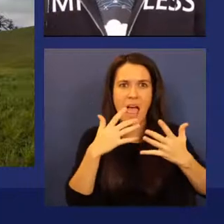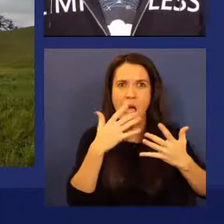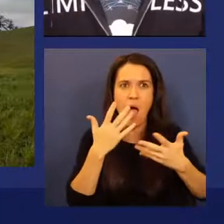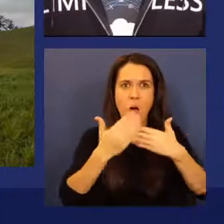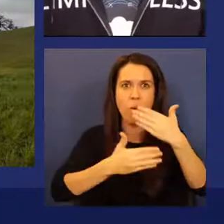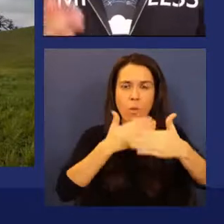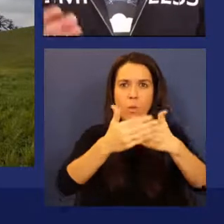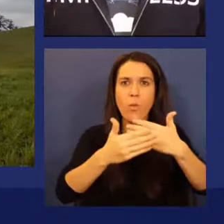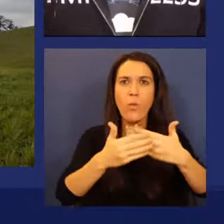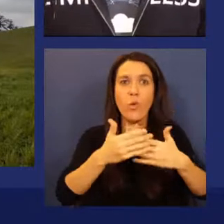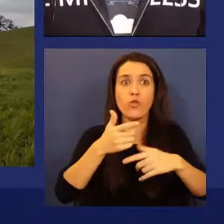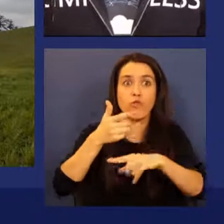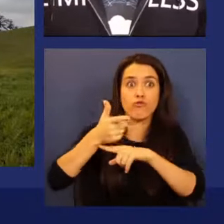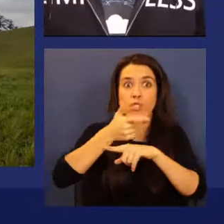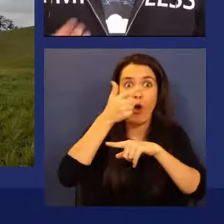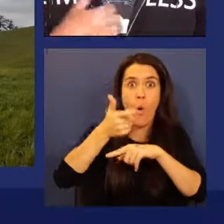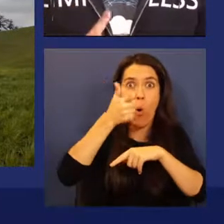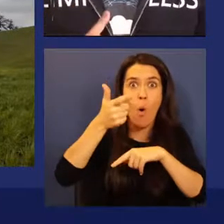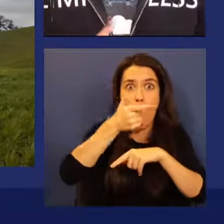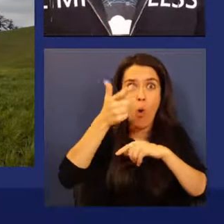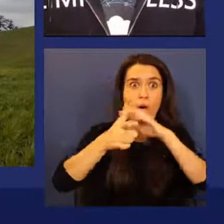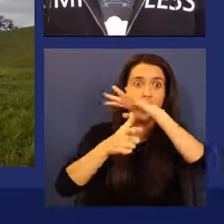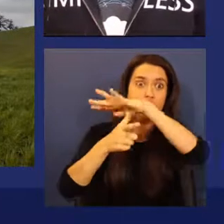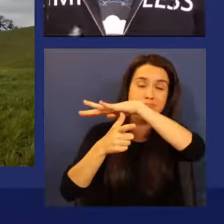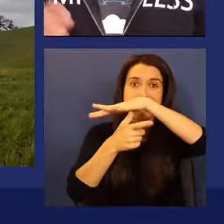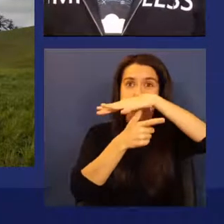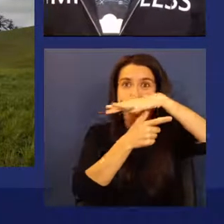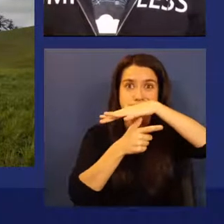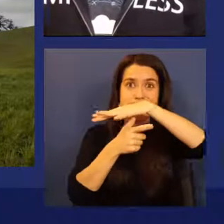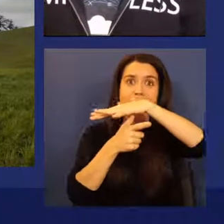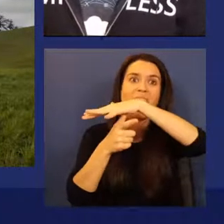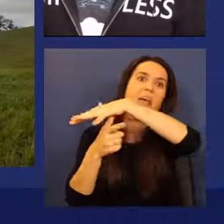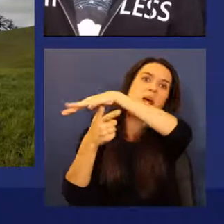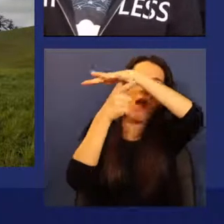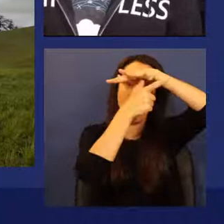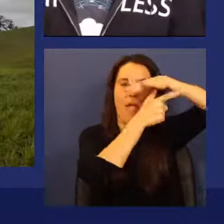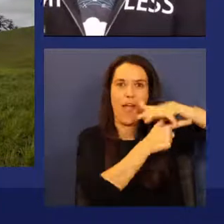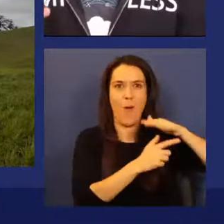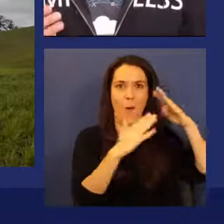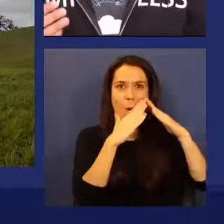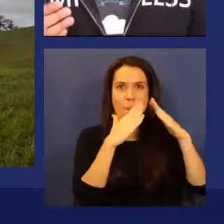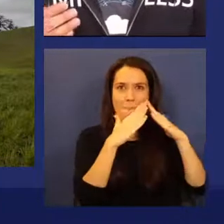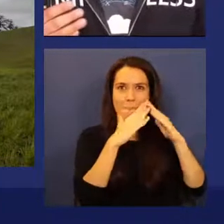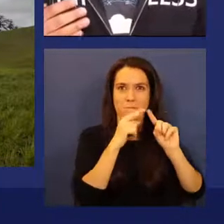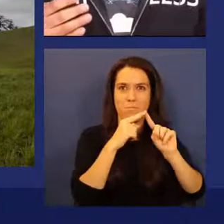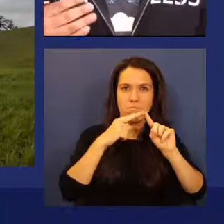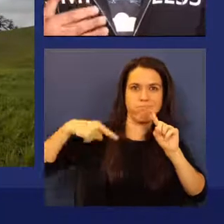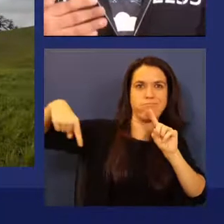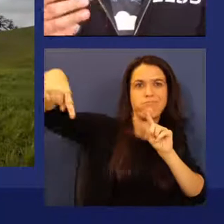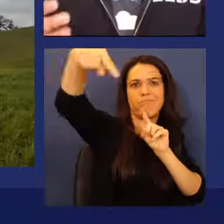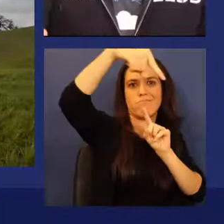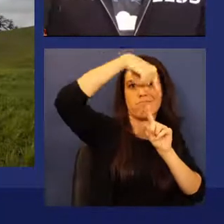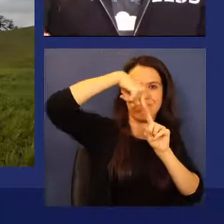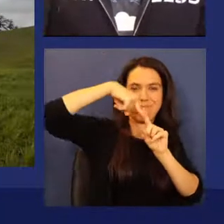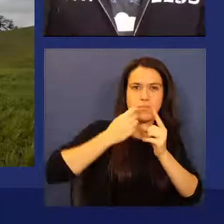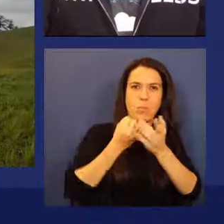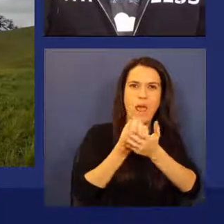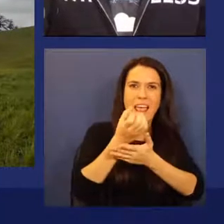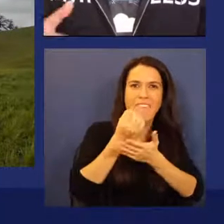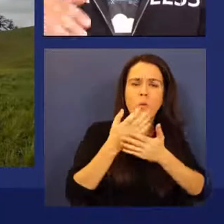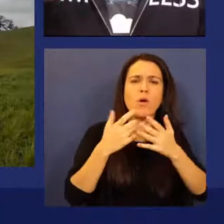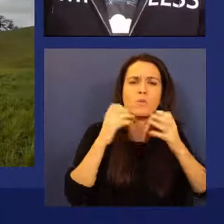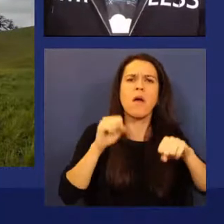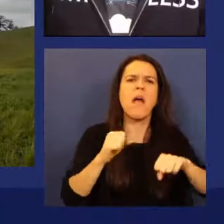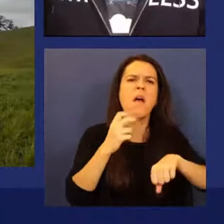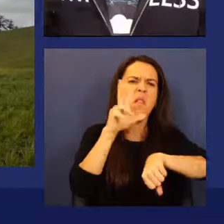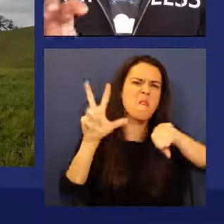film of the scenario and then flies back. These drones are gas-powered drones that can, you know, fly out to 3 hours out at